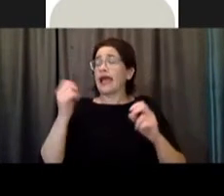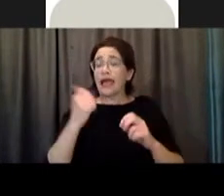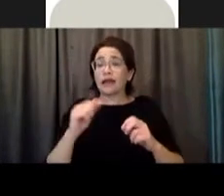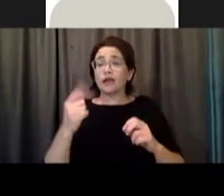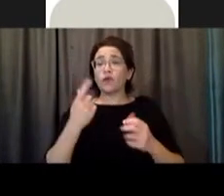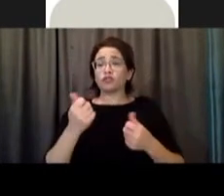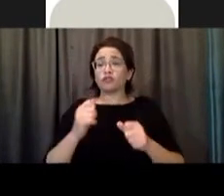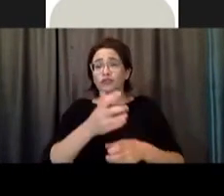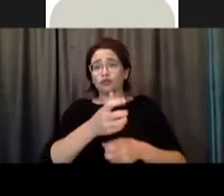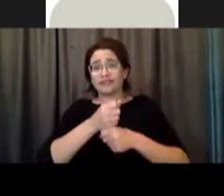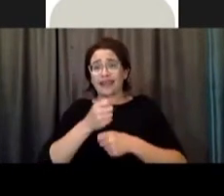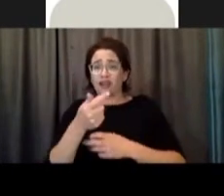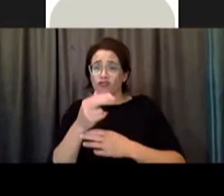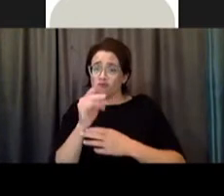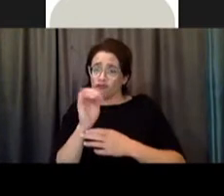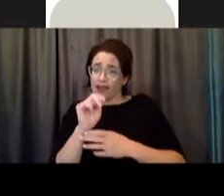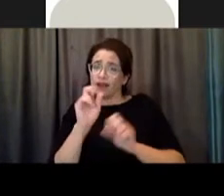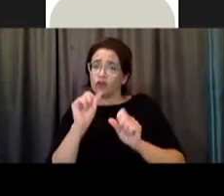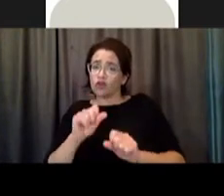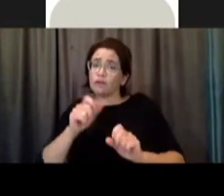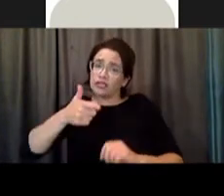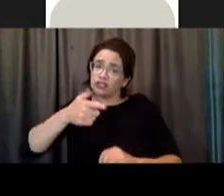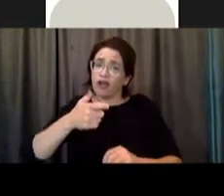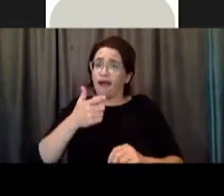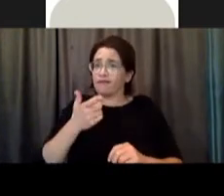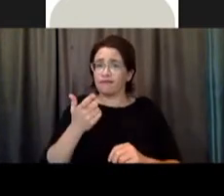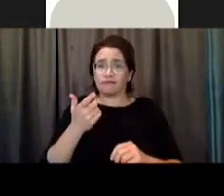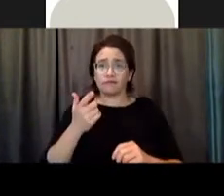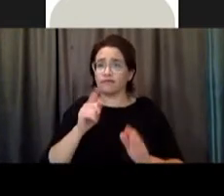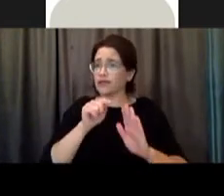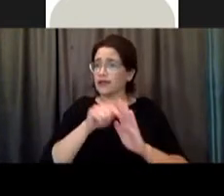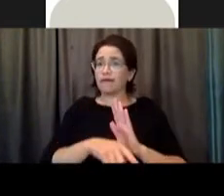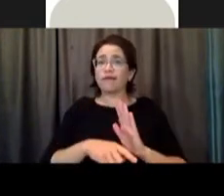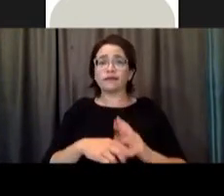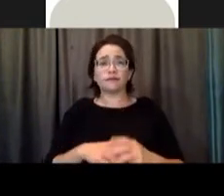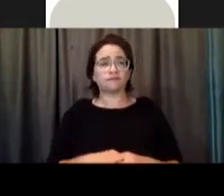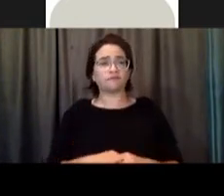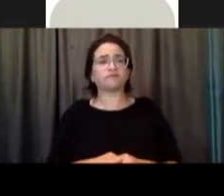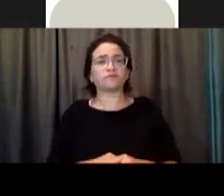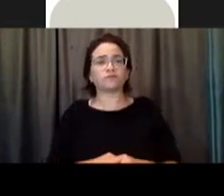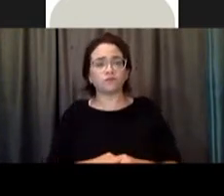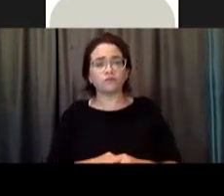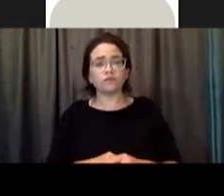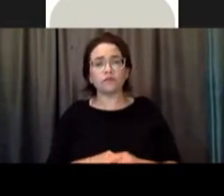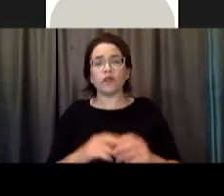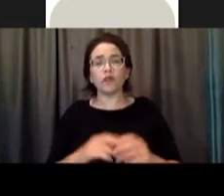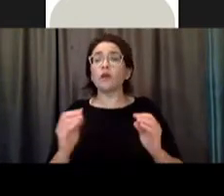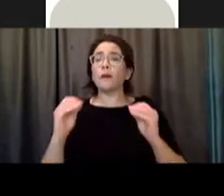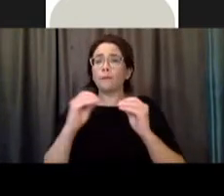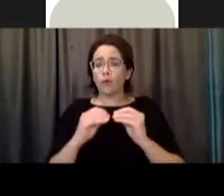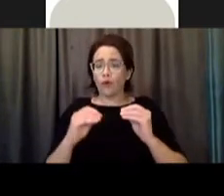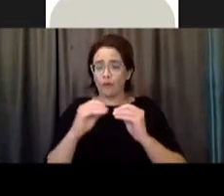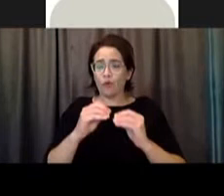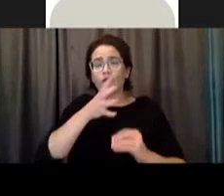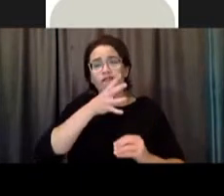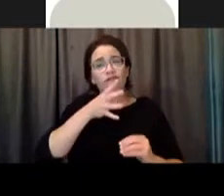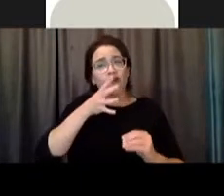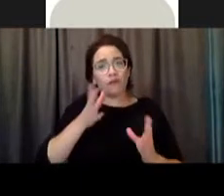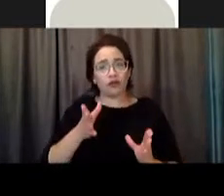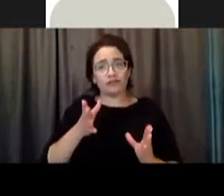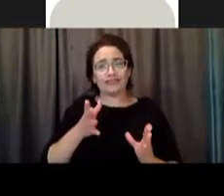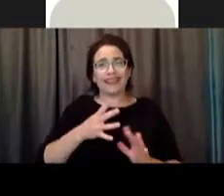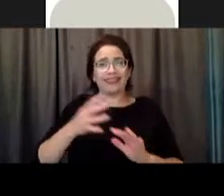As famine escalated, growing numbers of farmers left their villages in search of food